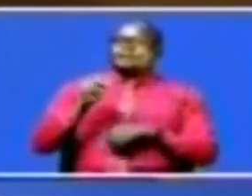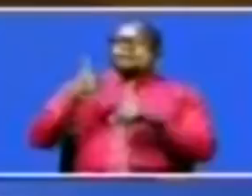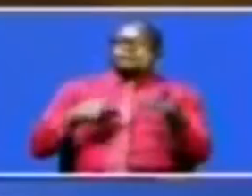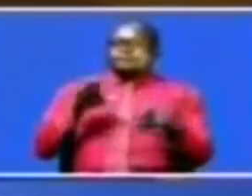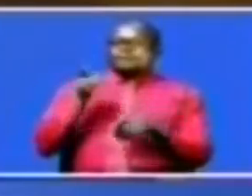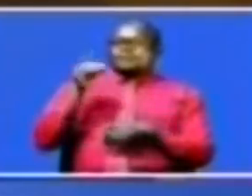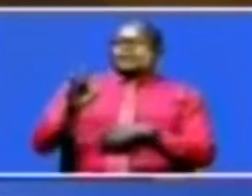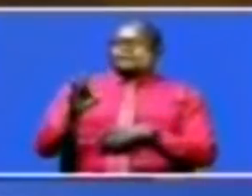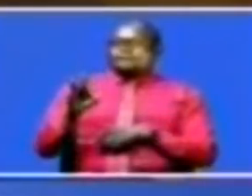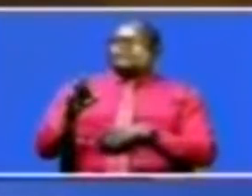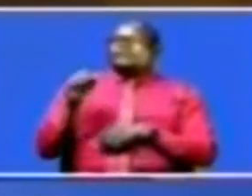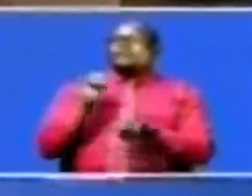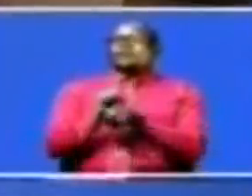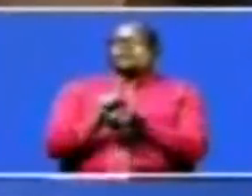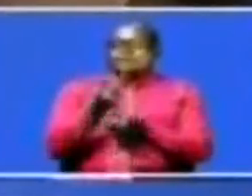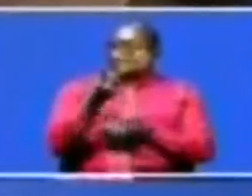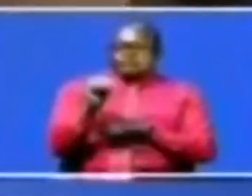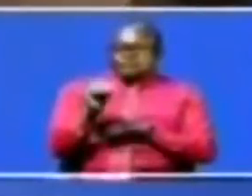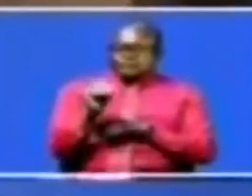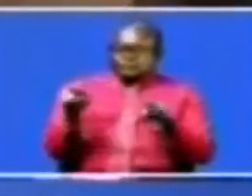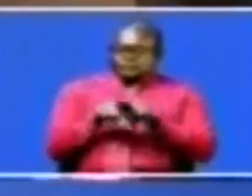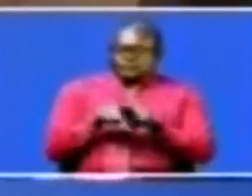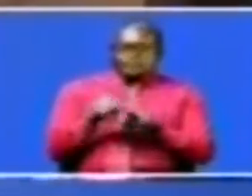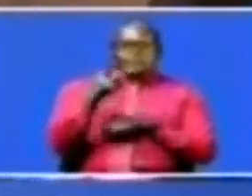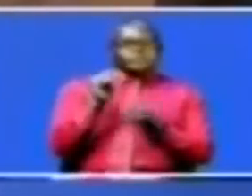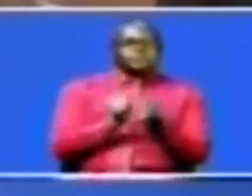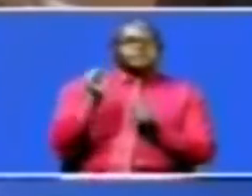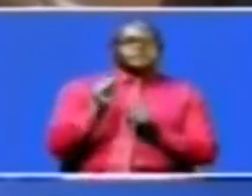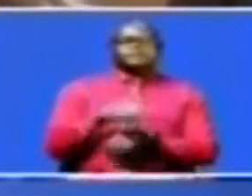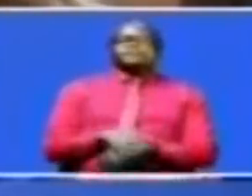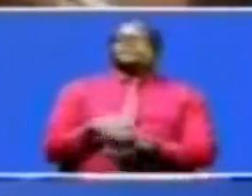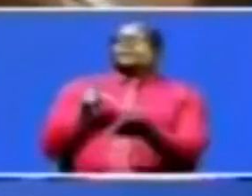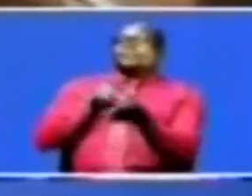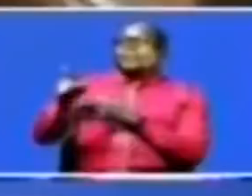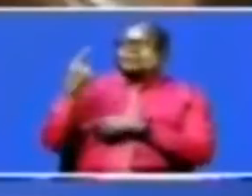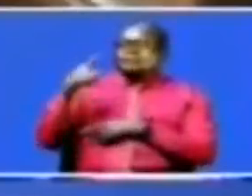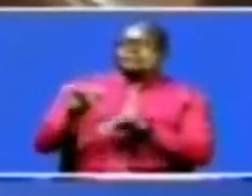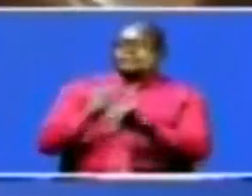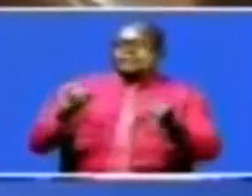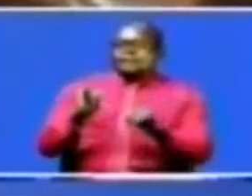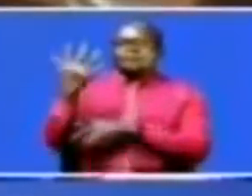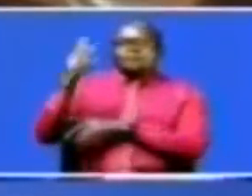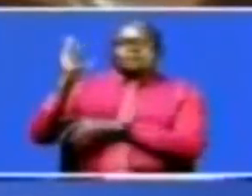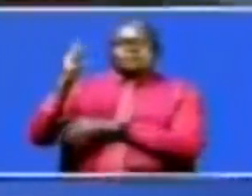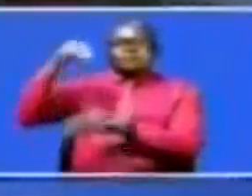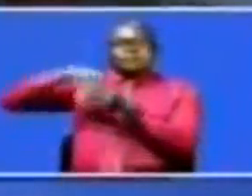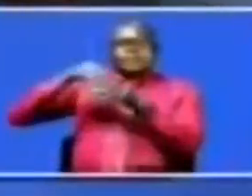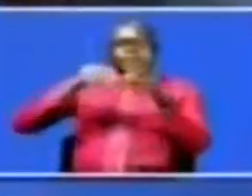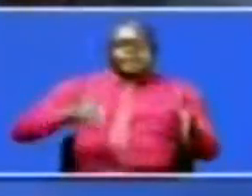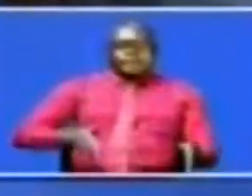from the CDF on November 20th of the same year. The money was quoted to have been paid for clearing of bushes along Dios